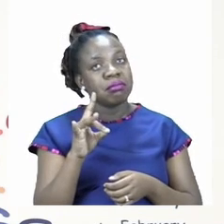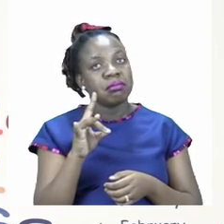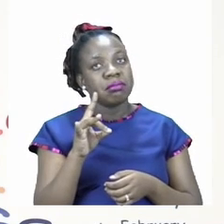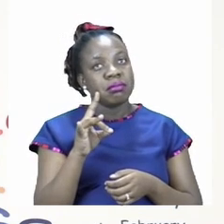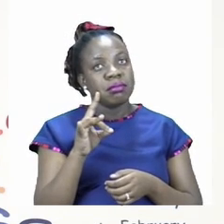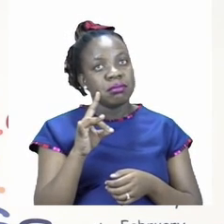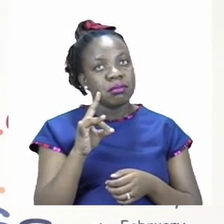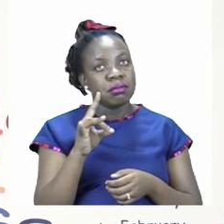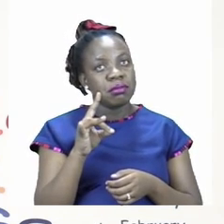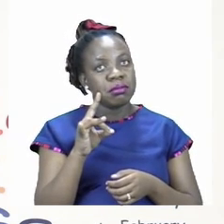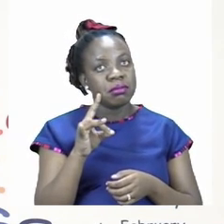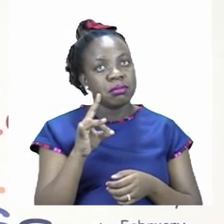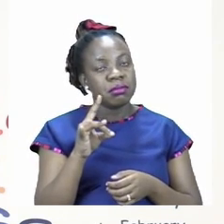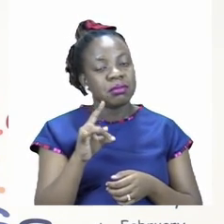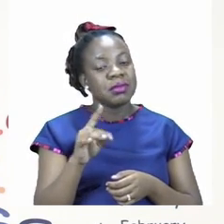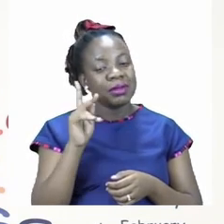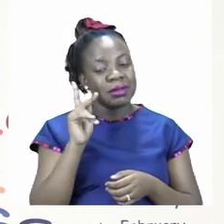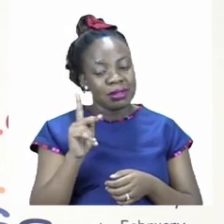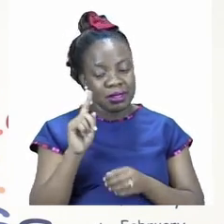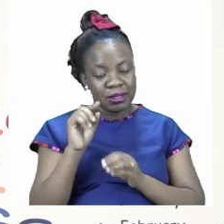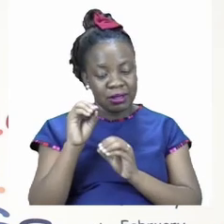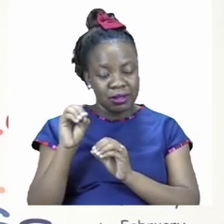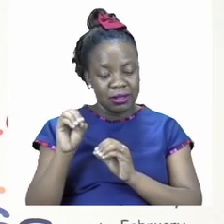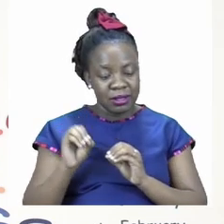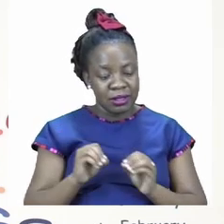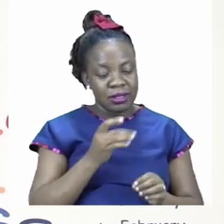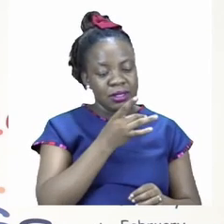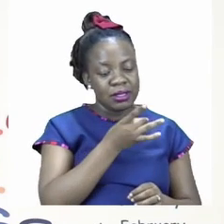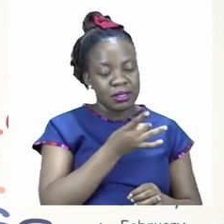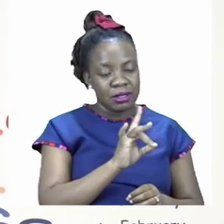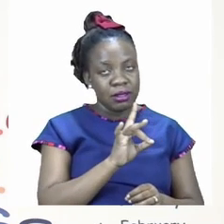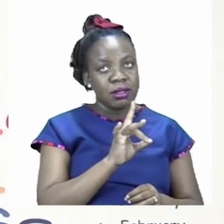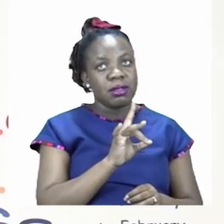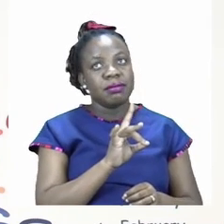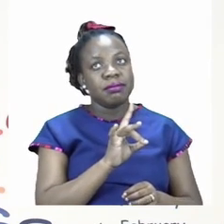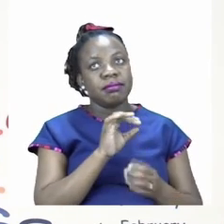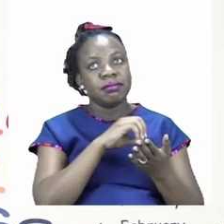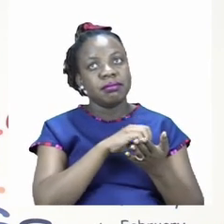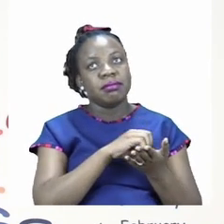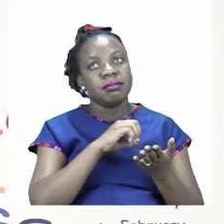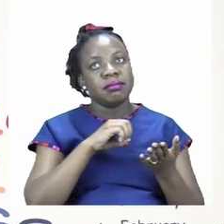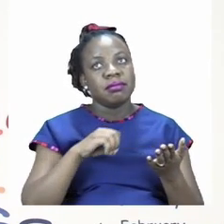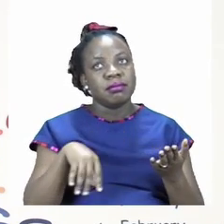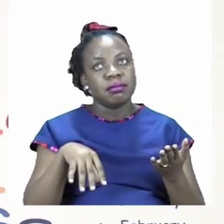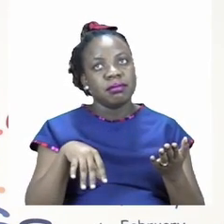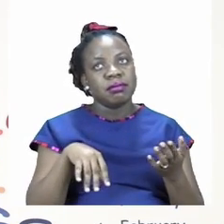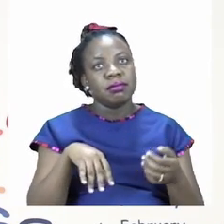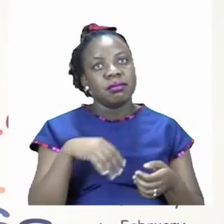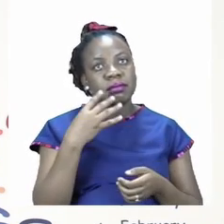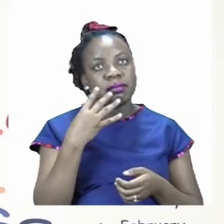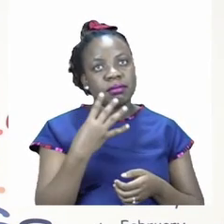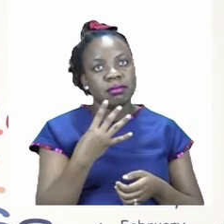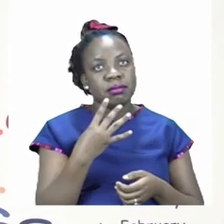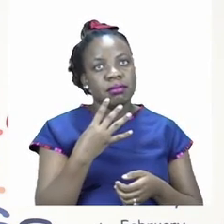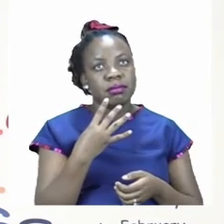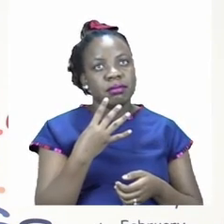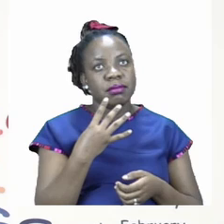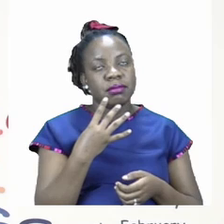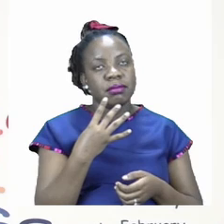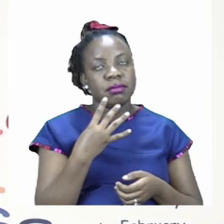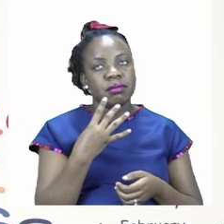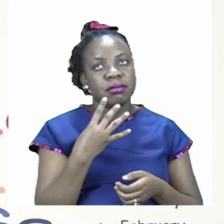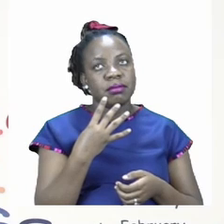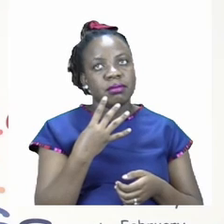we take our 8 after writing it and put it for the next stage of our sum, and we say